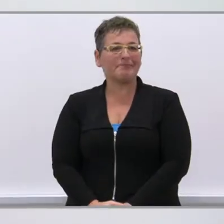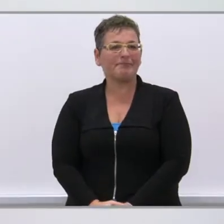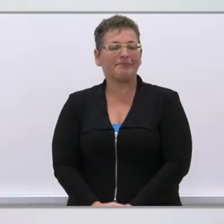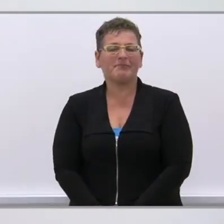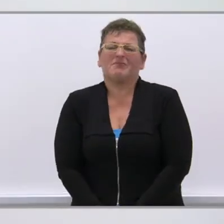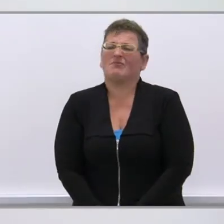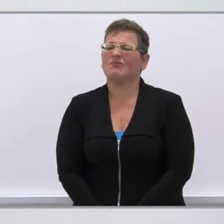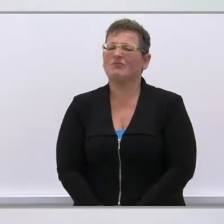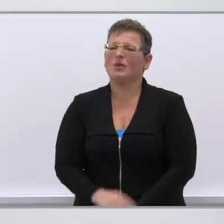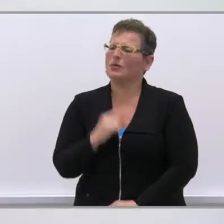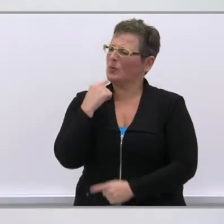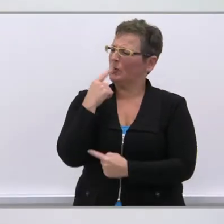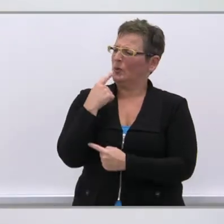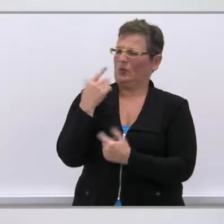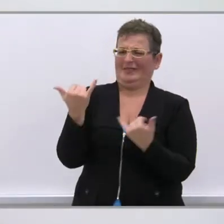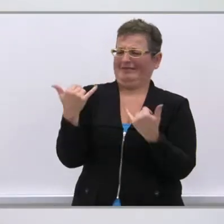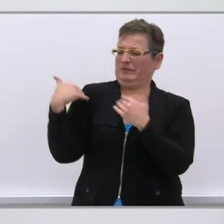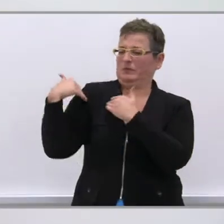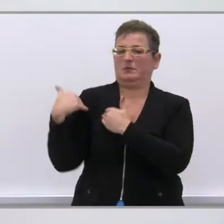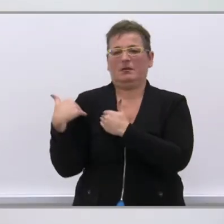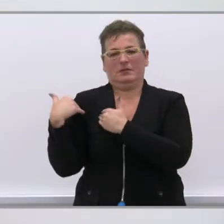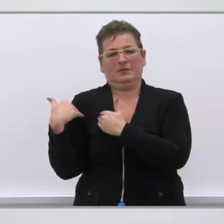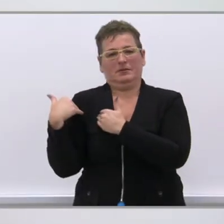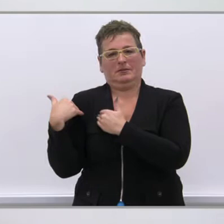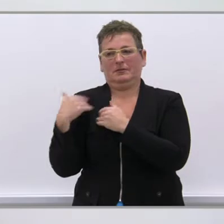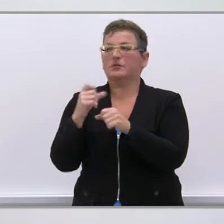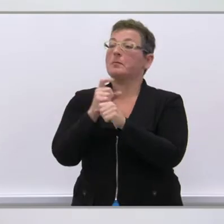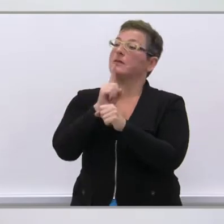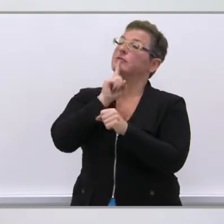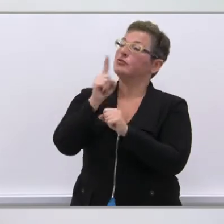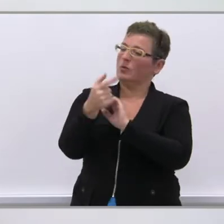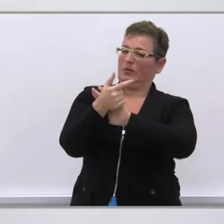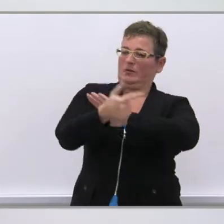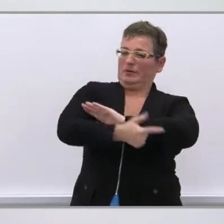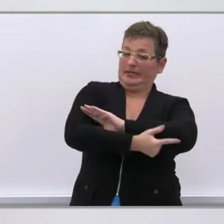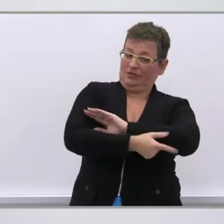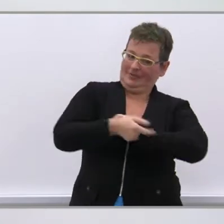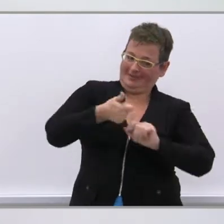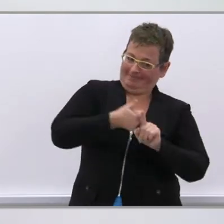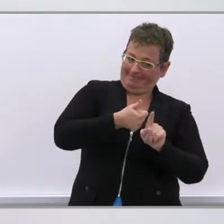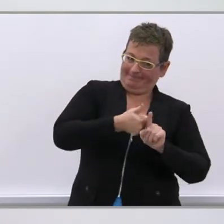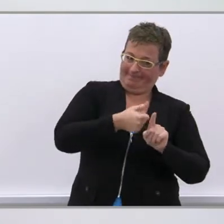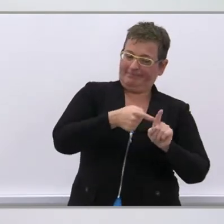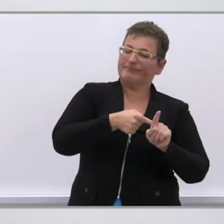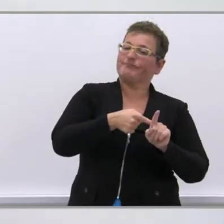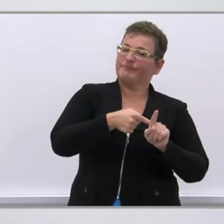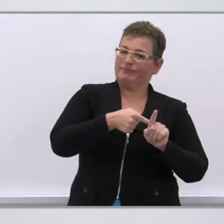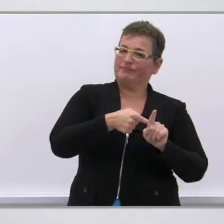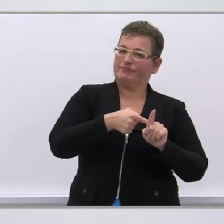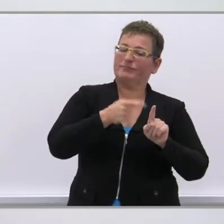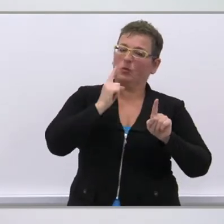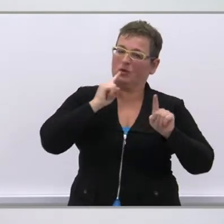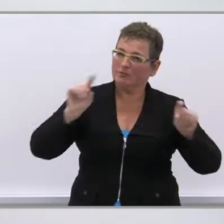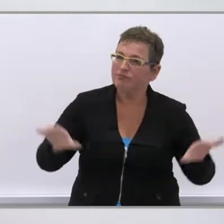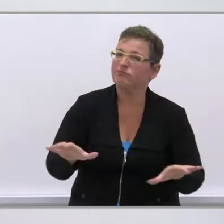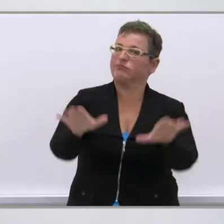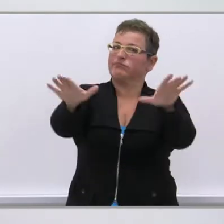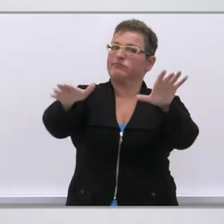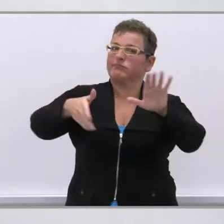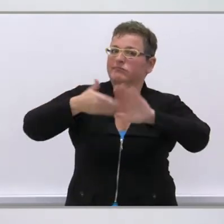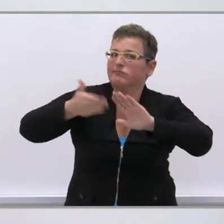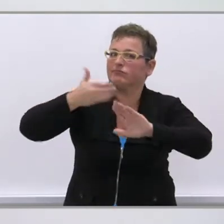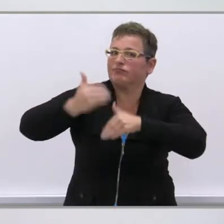So who will be responsible for making sure that this legislation gets enacted?